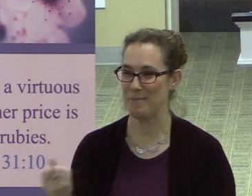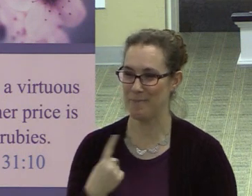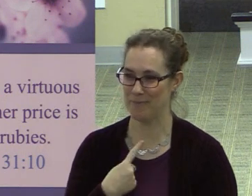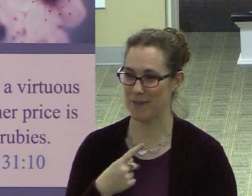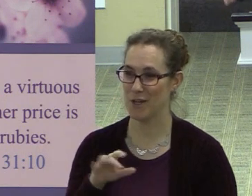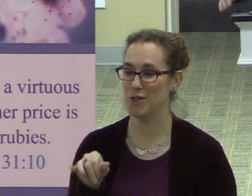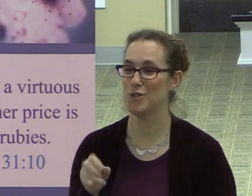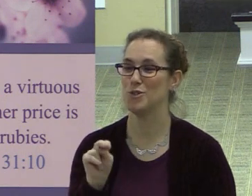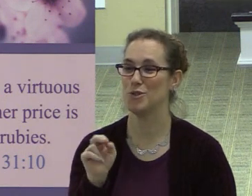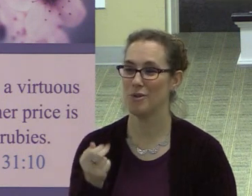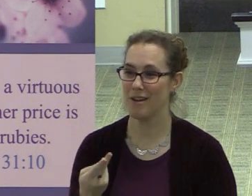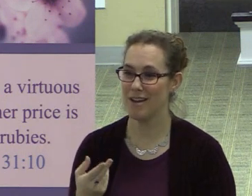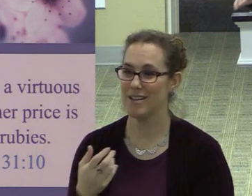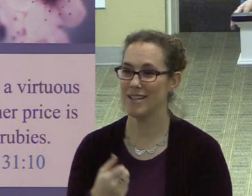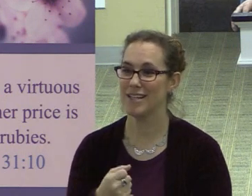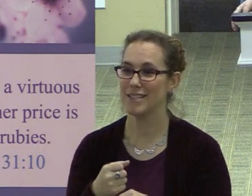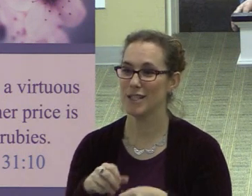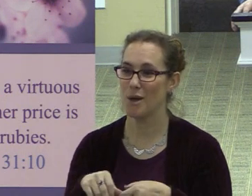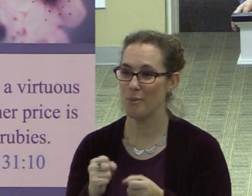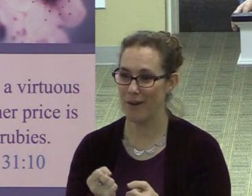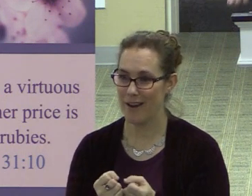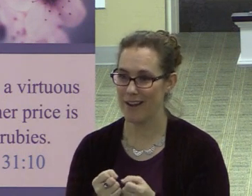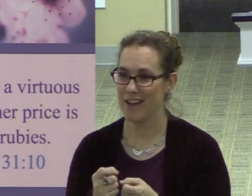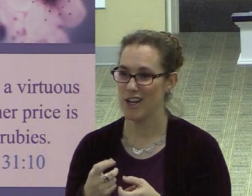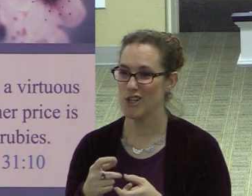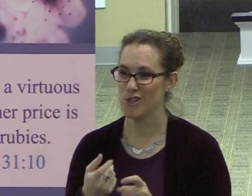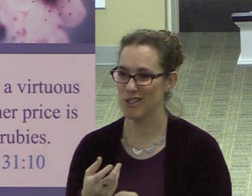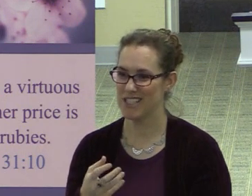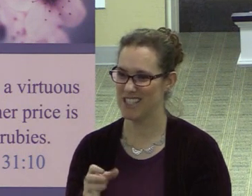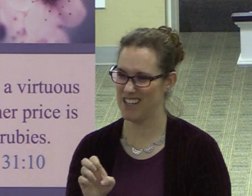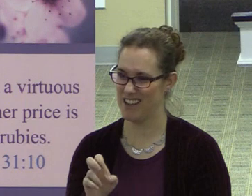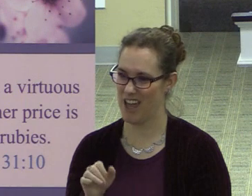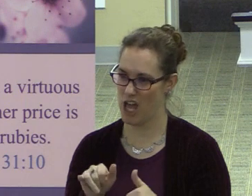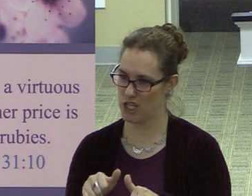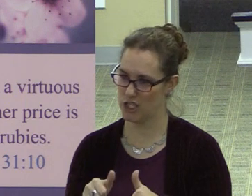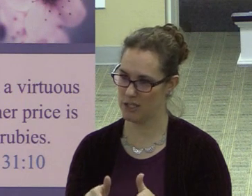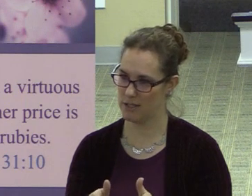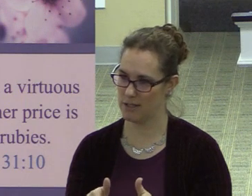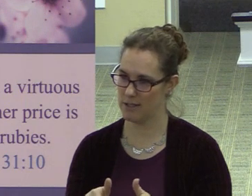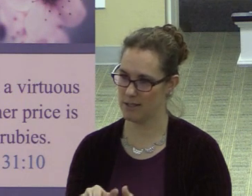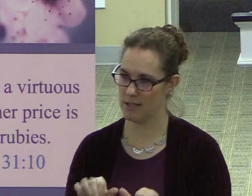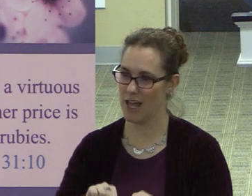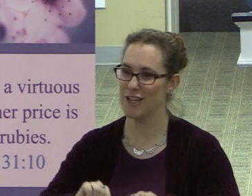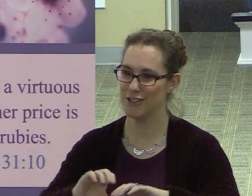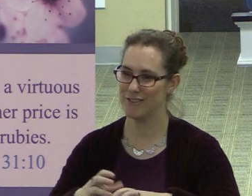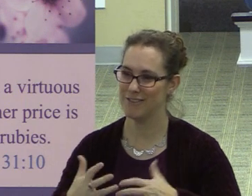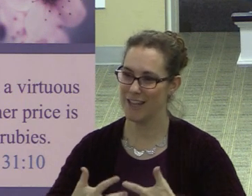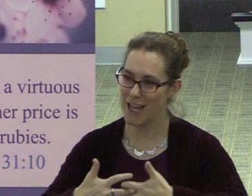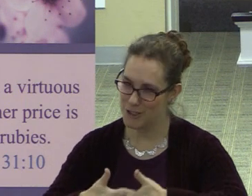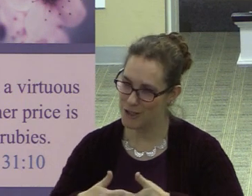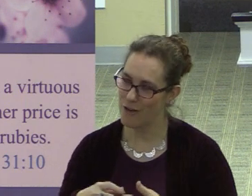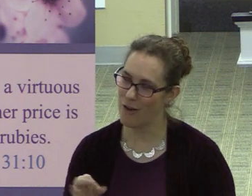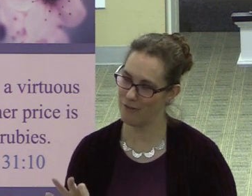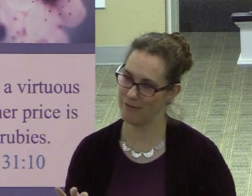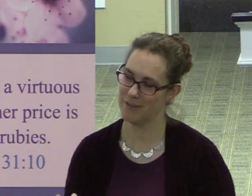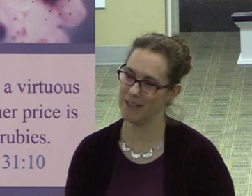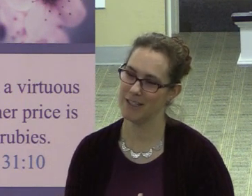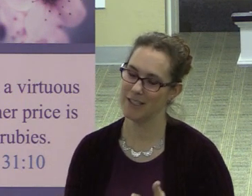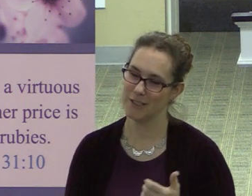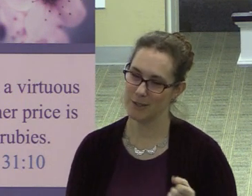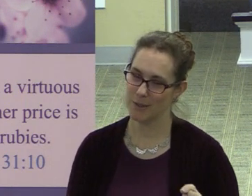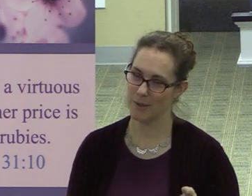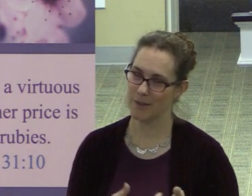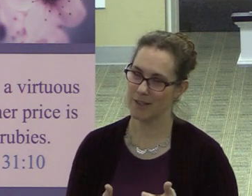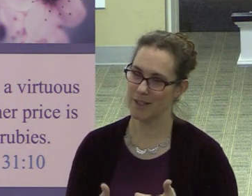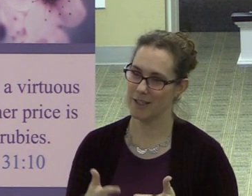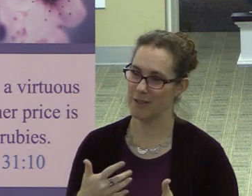and Jonah takes a break, and he turns the engine off. And I always hated that, because I have been stuck out there where they can't get the engine started. Remember, it's well over 100 degrees. You're